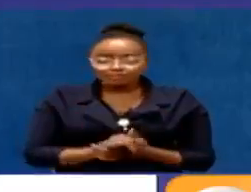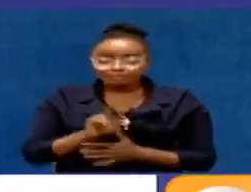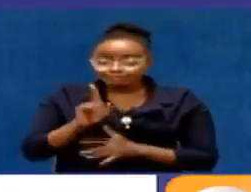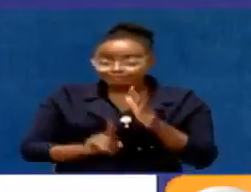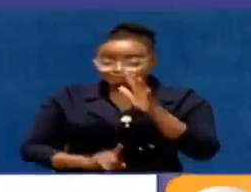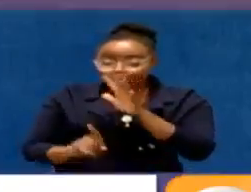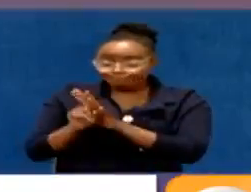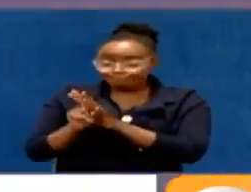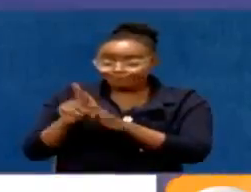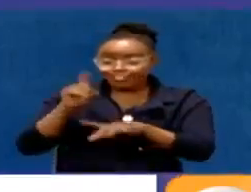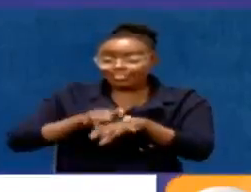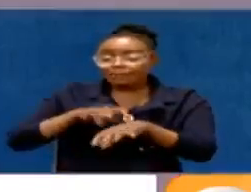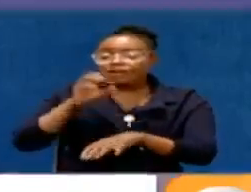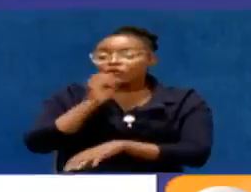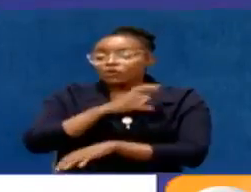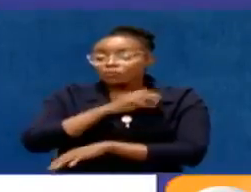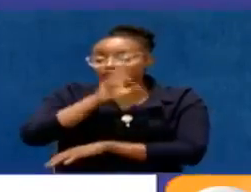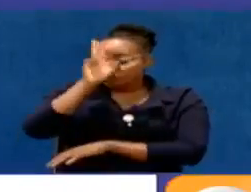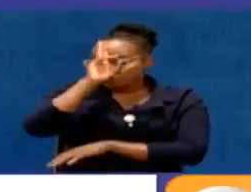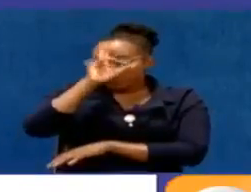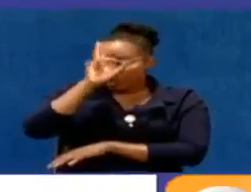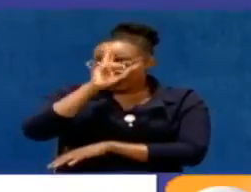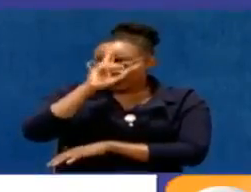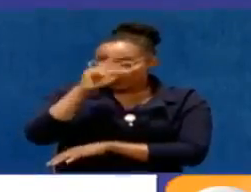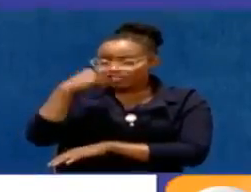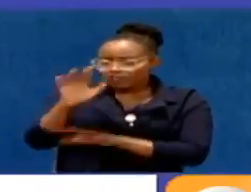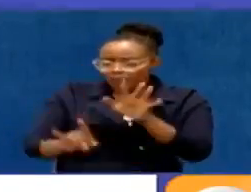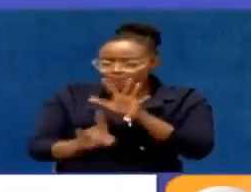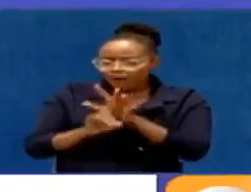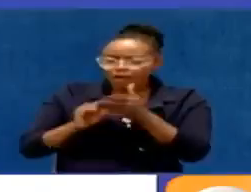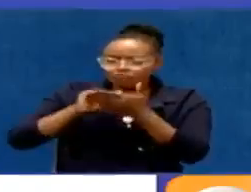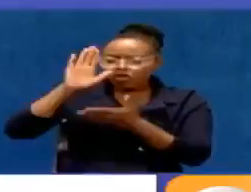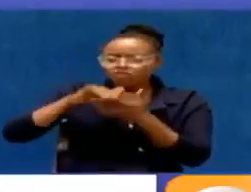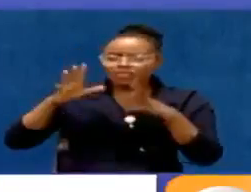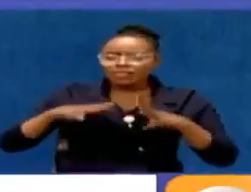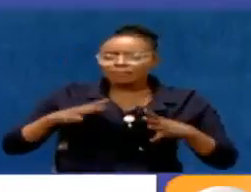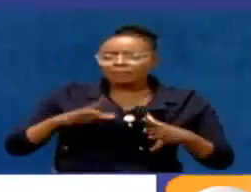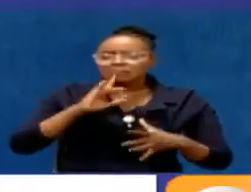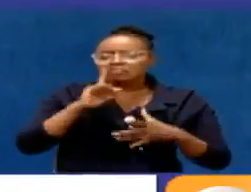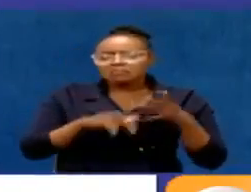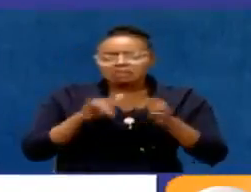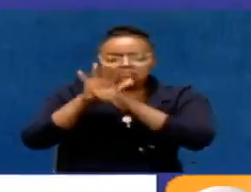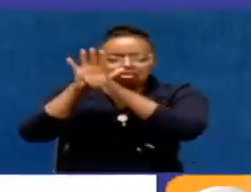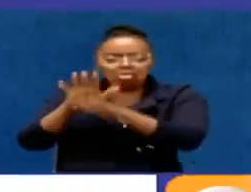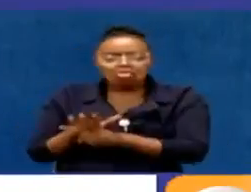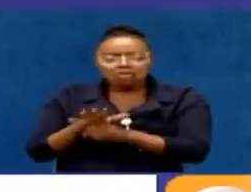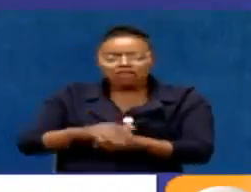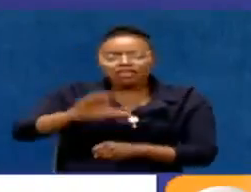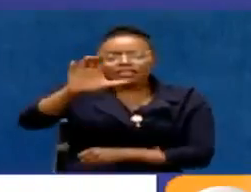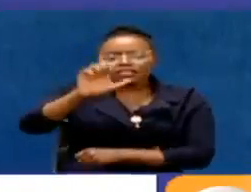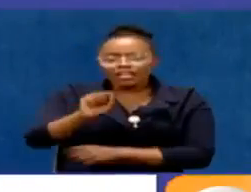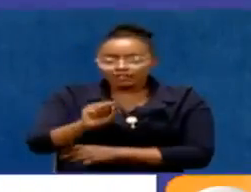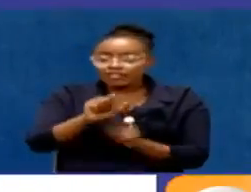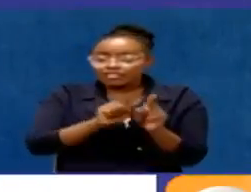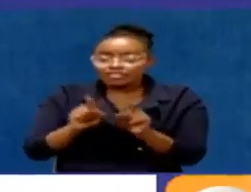This comes at a time when complaints by officers are on the rise, with some lamenting alleged harassment by their seniors.